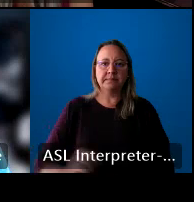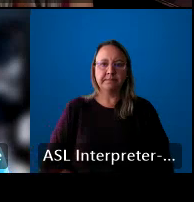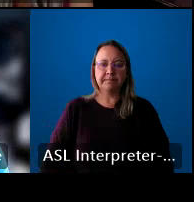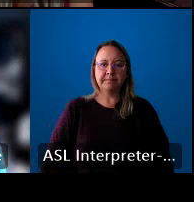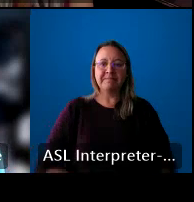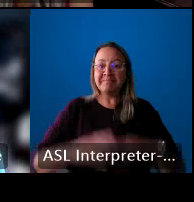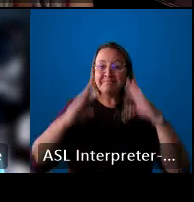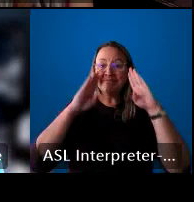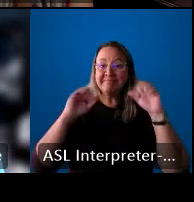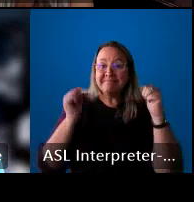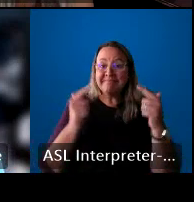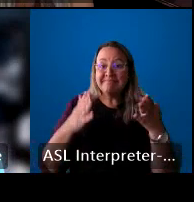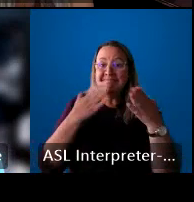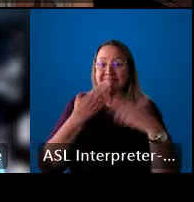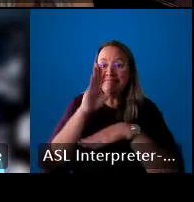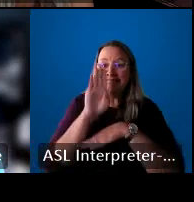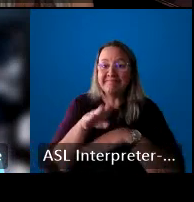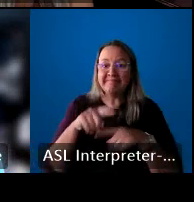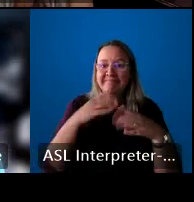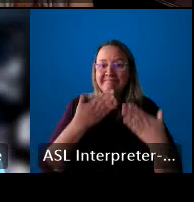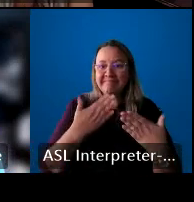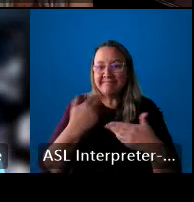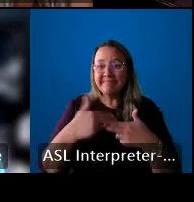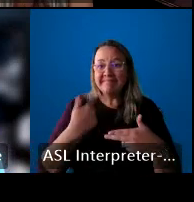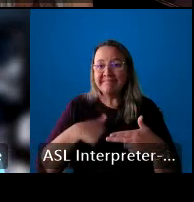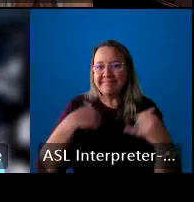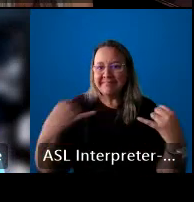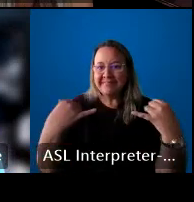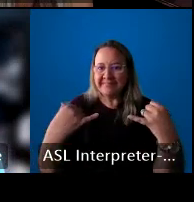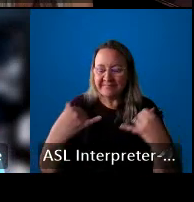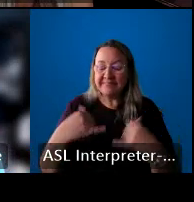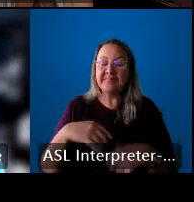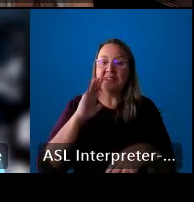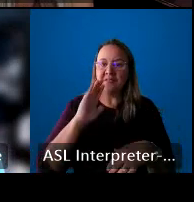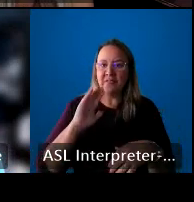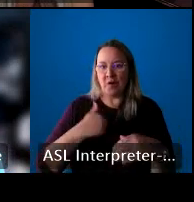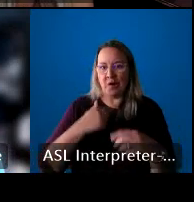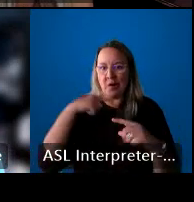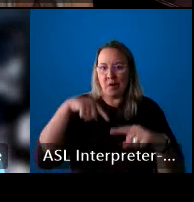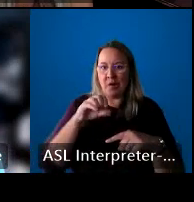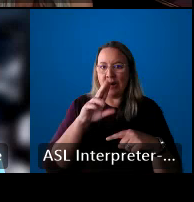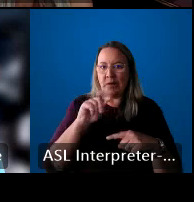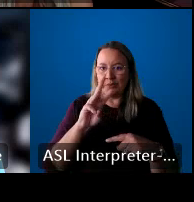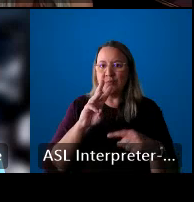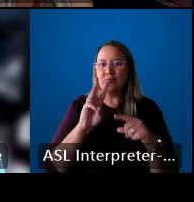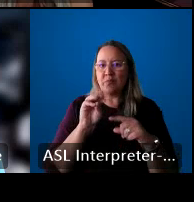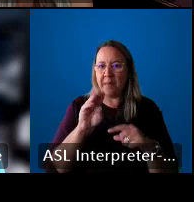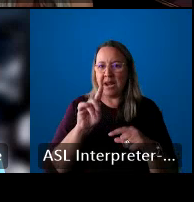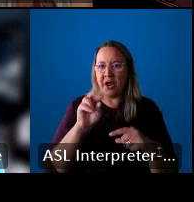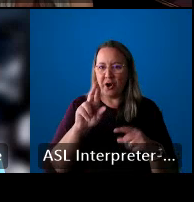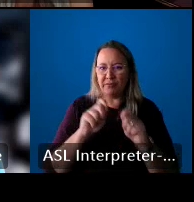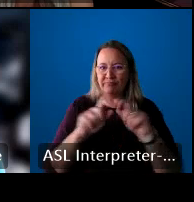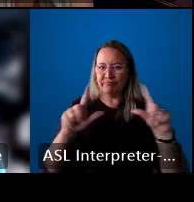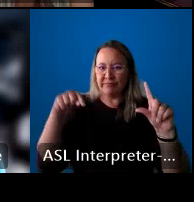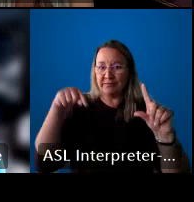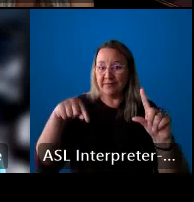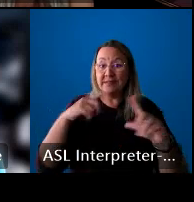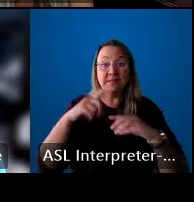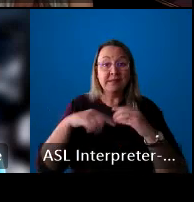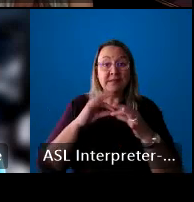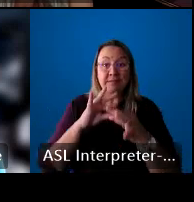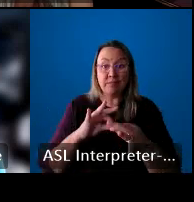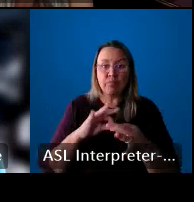Hello, everyone, and good afternoon, and thank you for joining us today for our October webinar. Today's webinar is